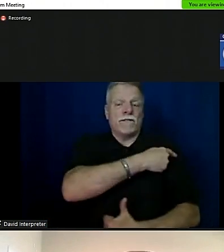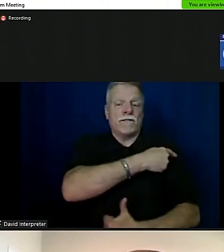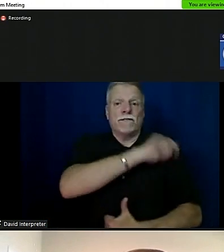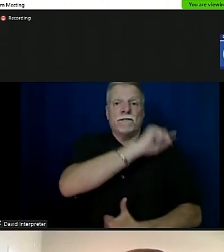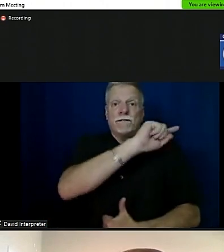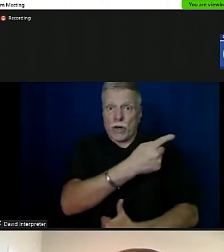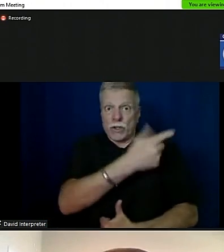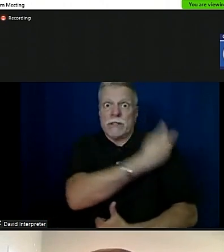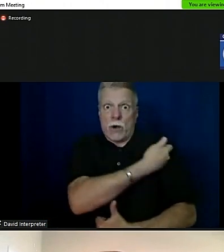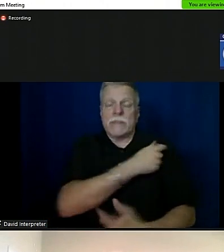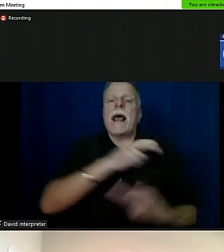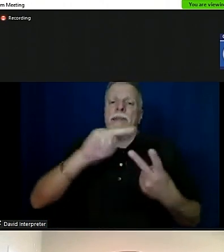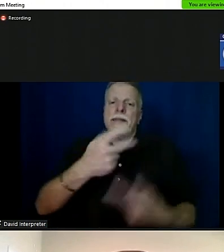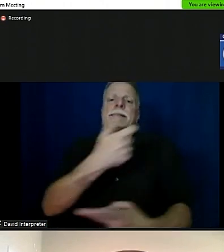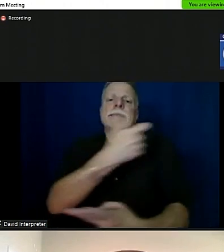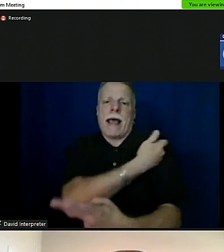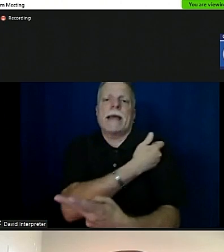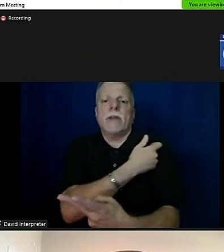scheduled, the second dose?